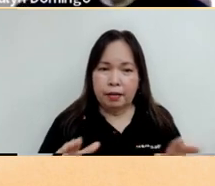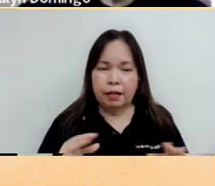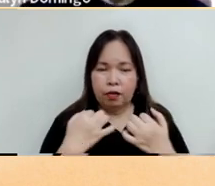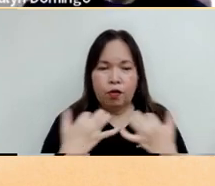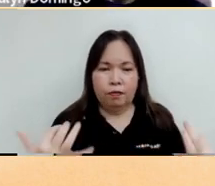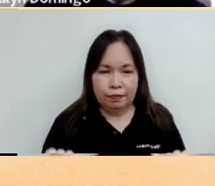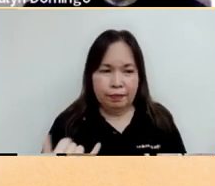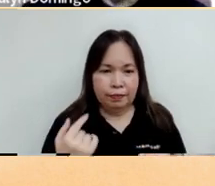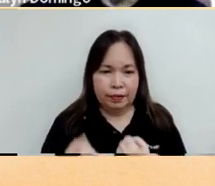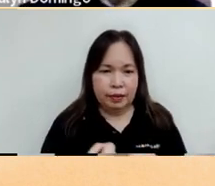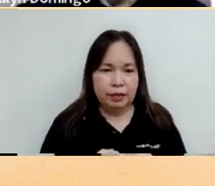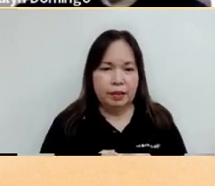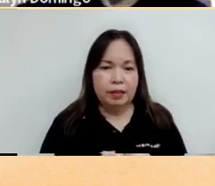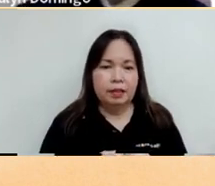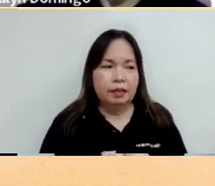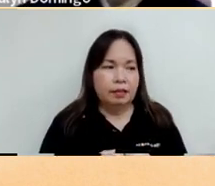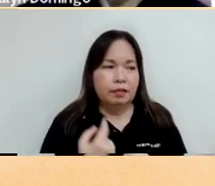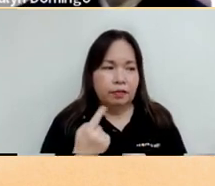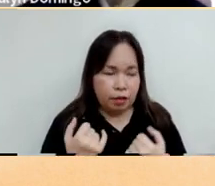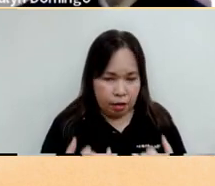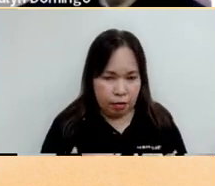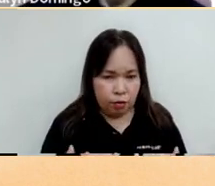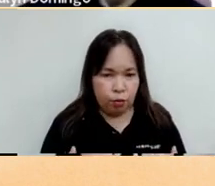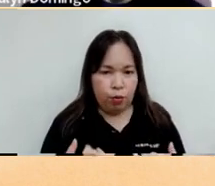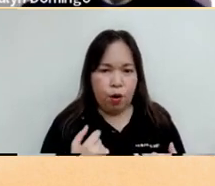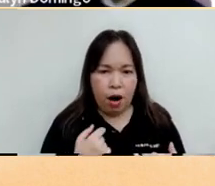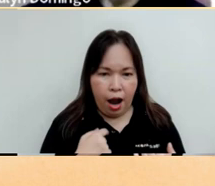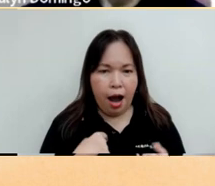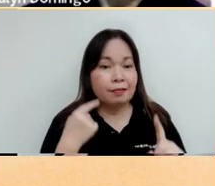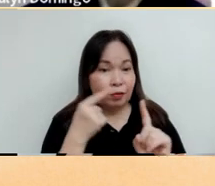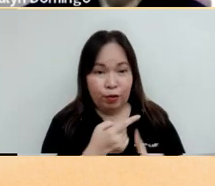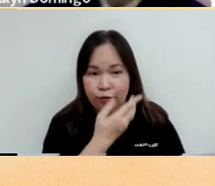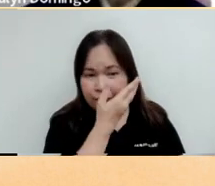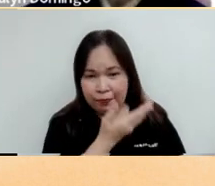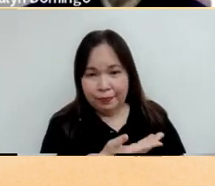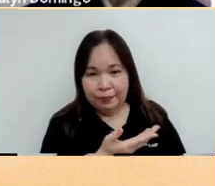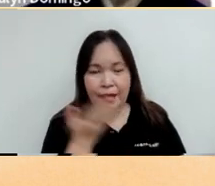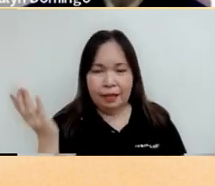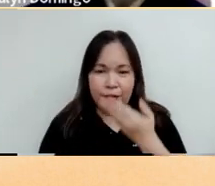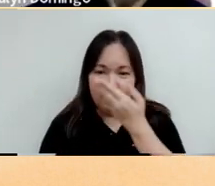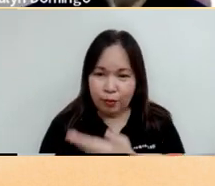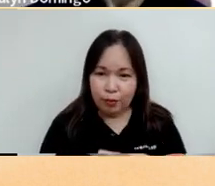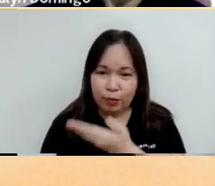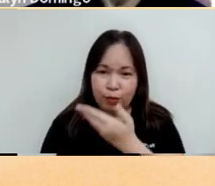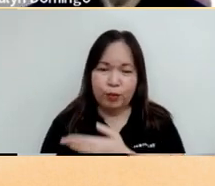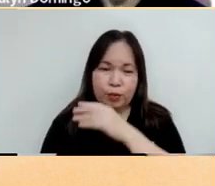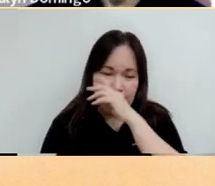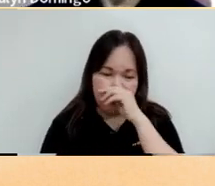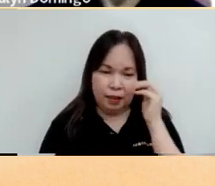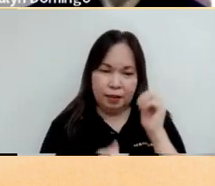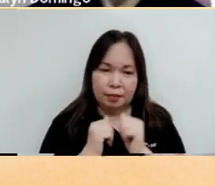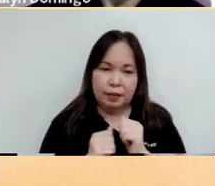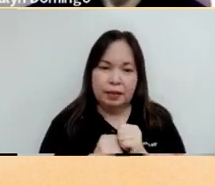For our learning session today, these are our goals. I'll talk about evidence-based interventions for